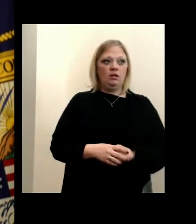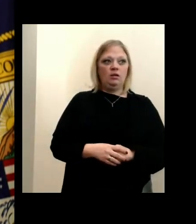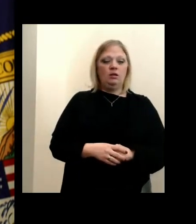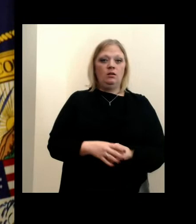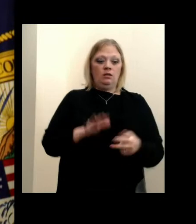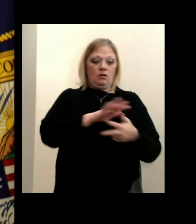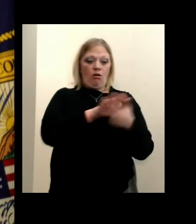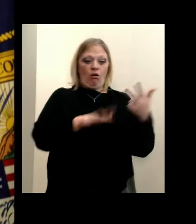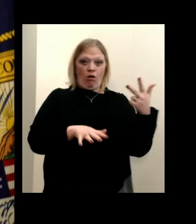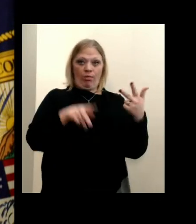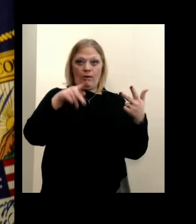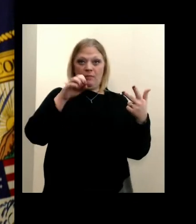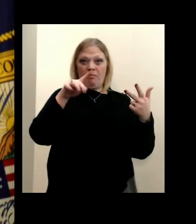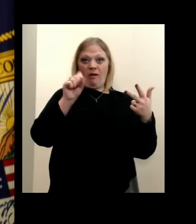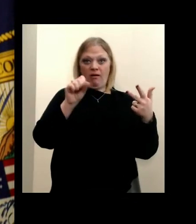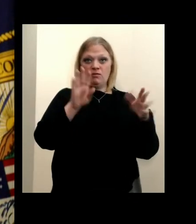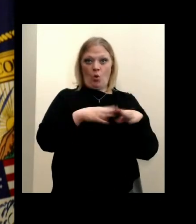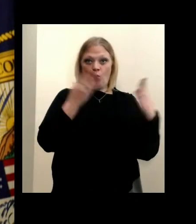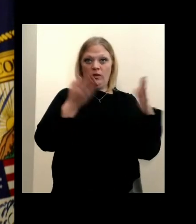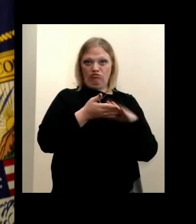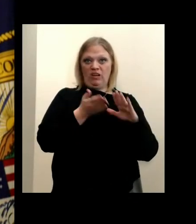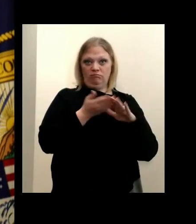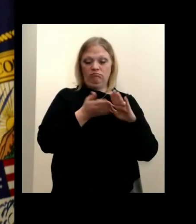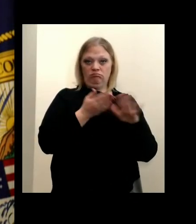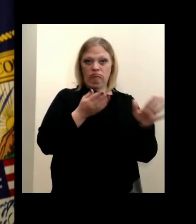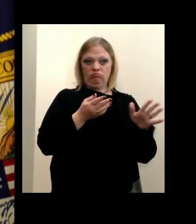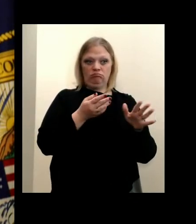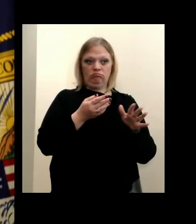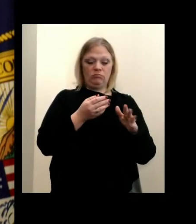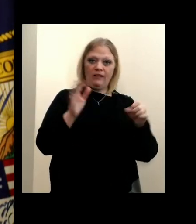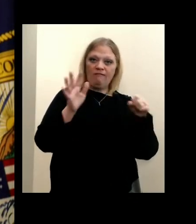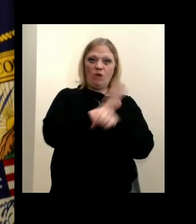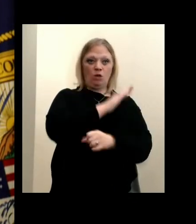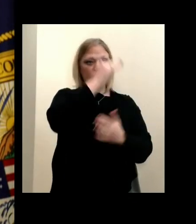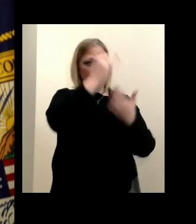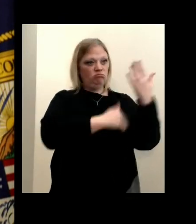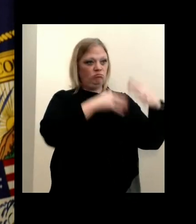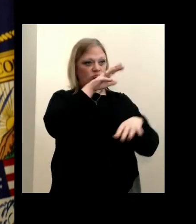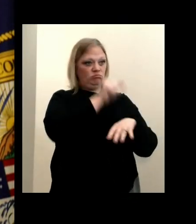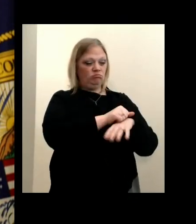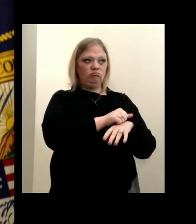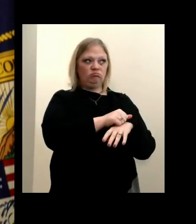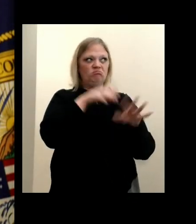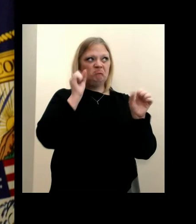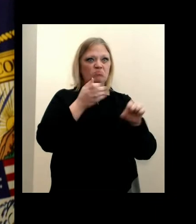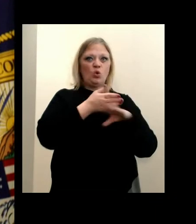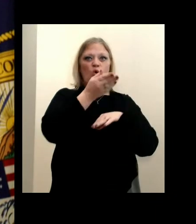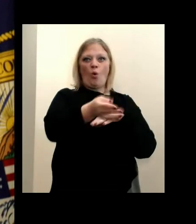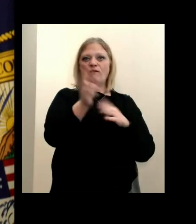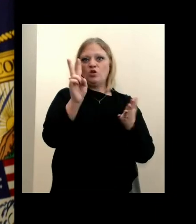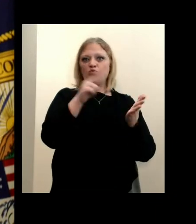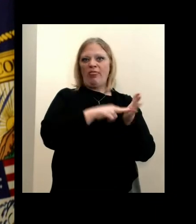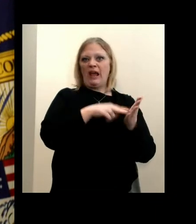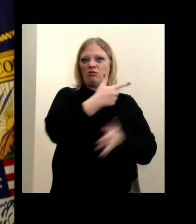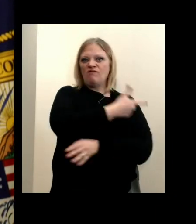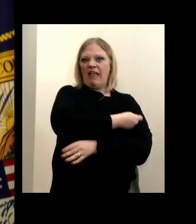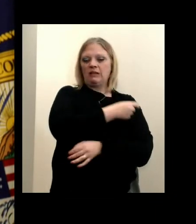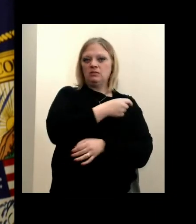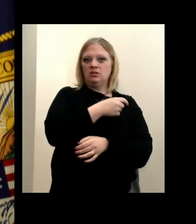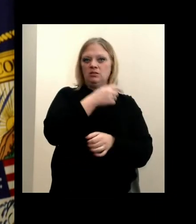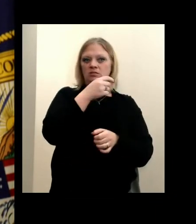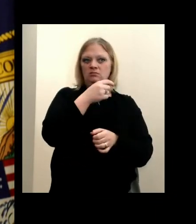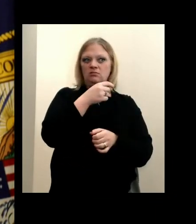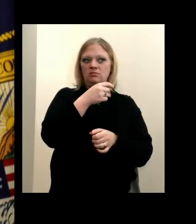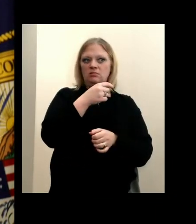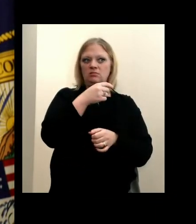pods open and full appointments, we easily could do more than 2,000 vaccines a day. We know